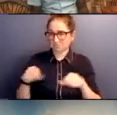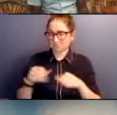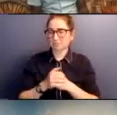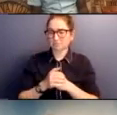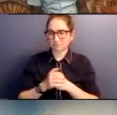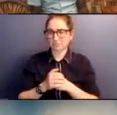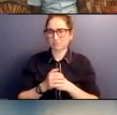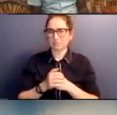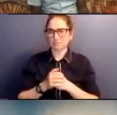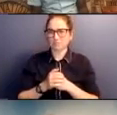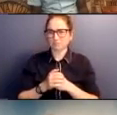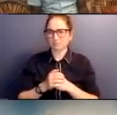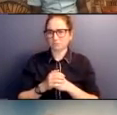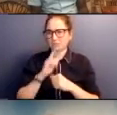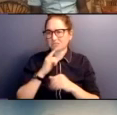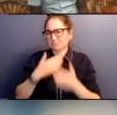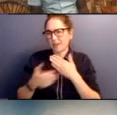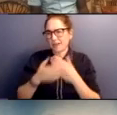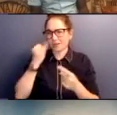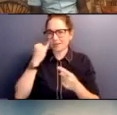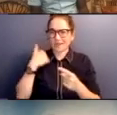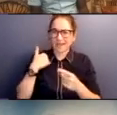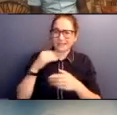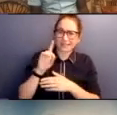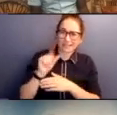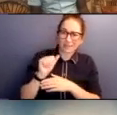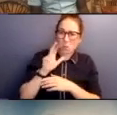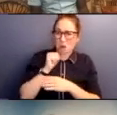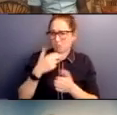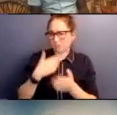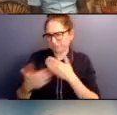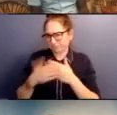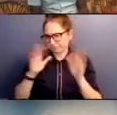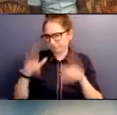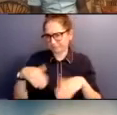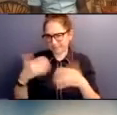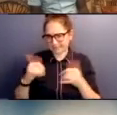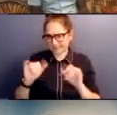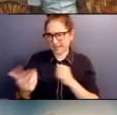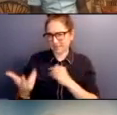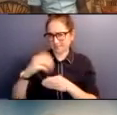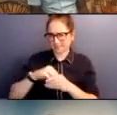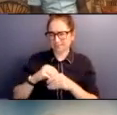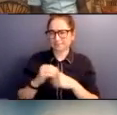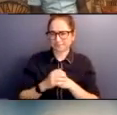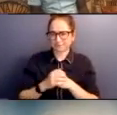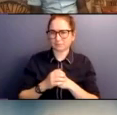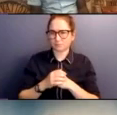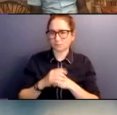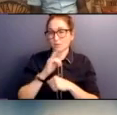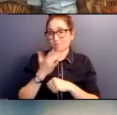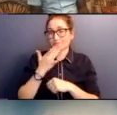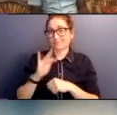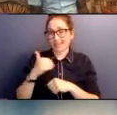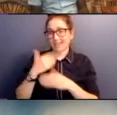no difference if they had disabilities or not. I did have the fortunate opportunity to